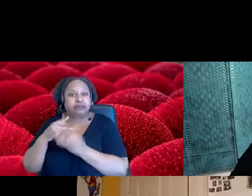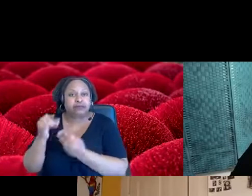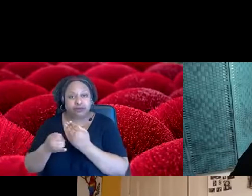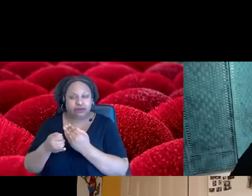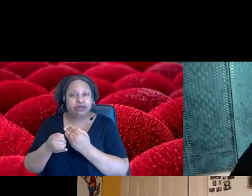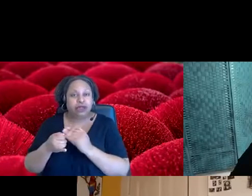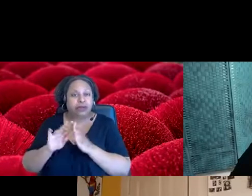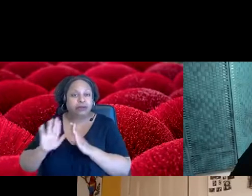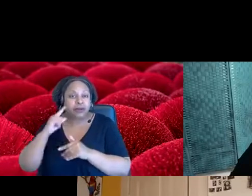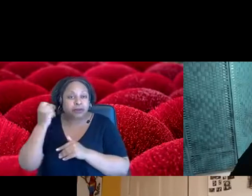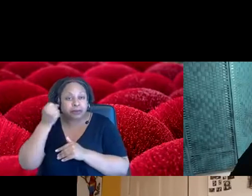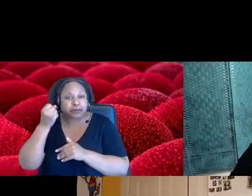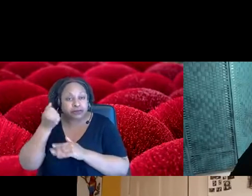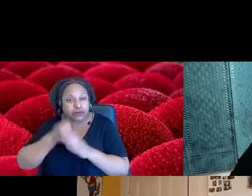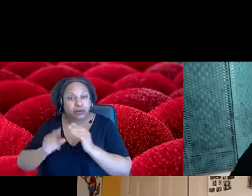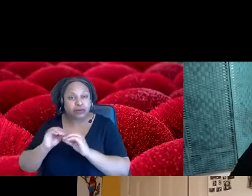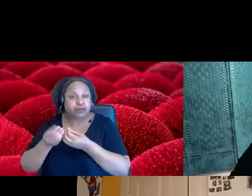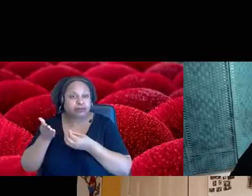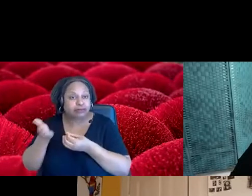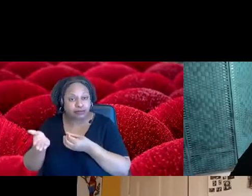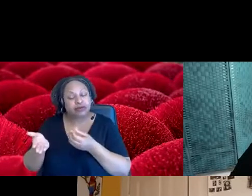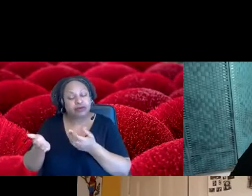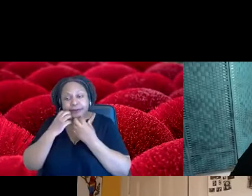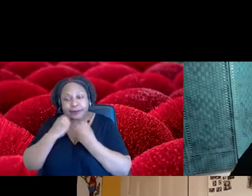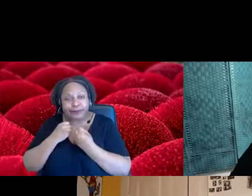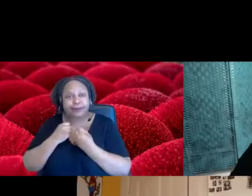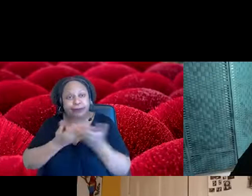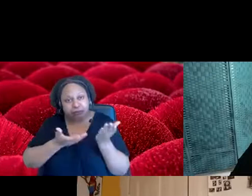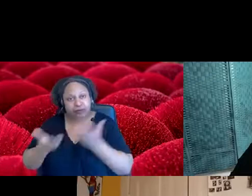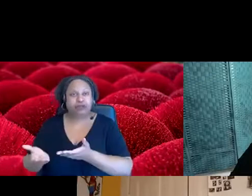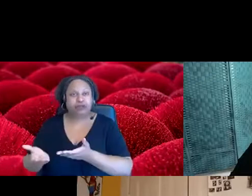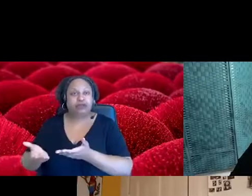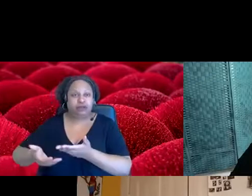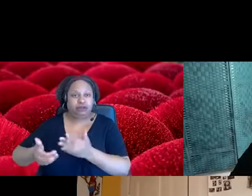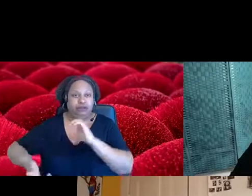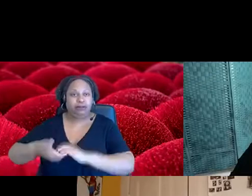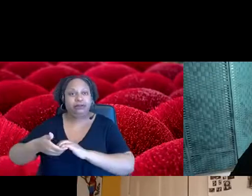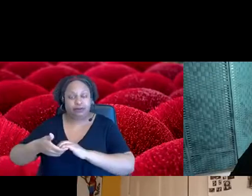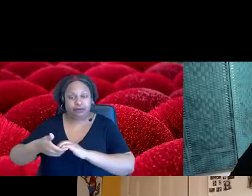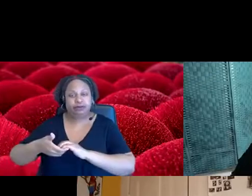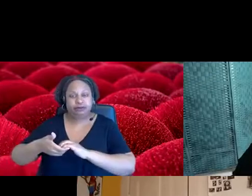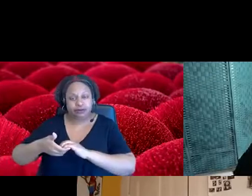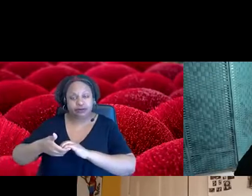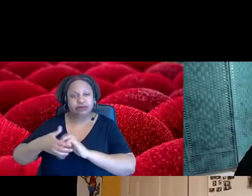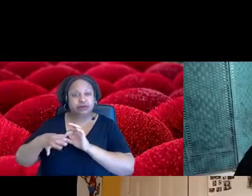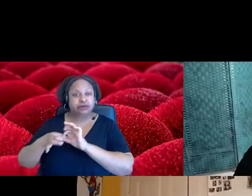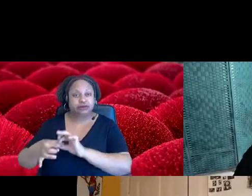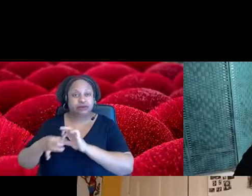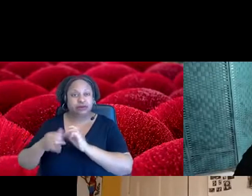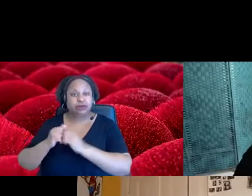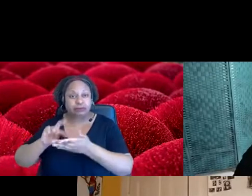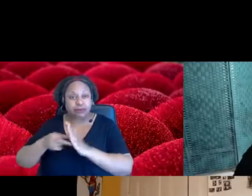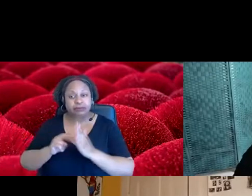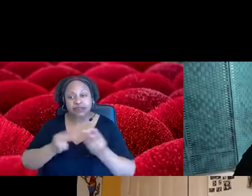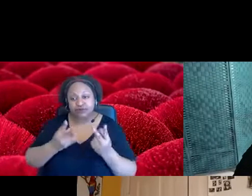in that organization. So, you know, and to have this meaningful, to have these visitors